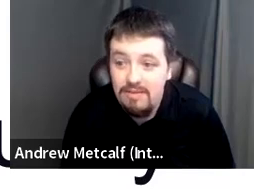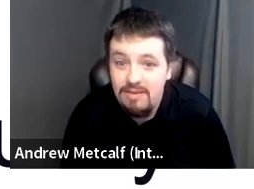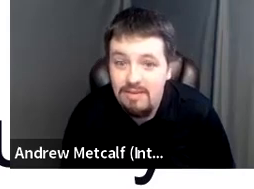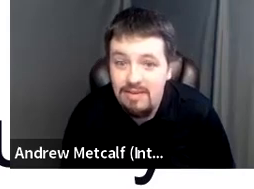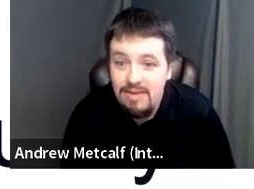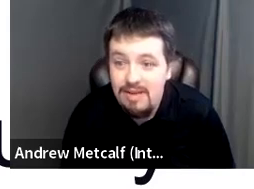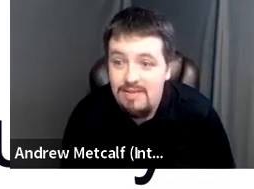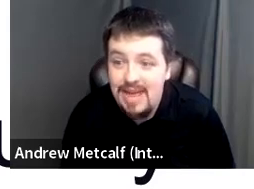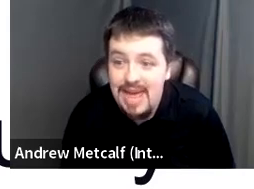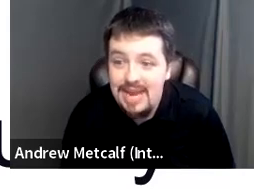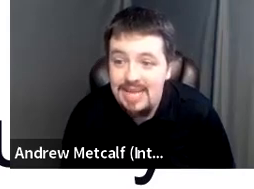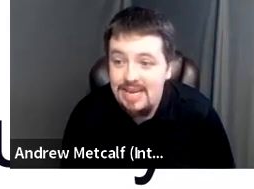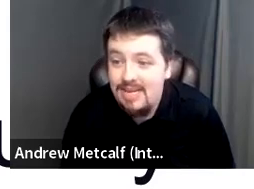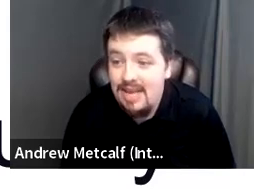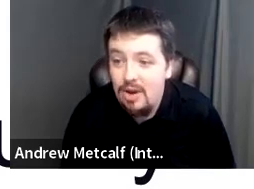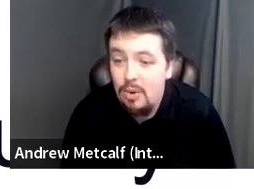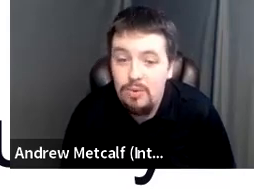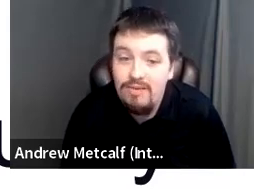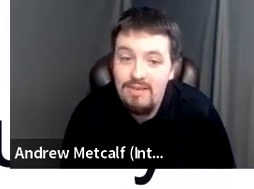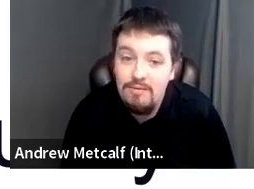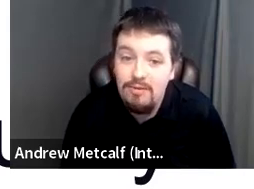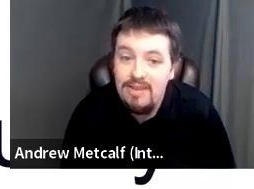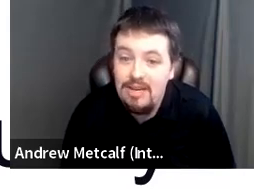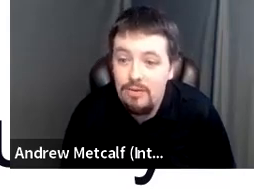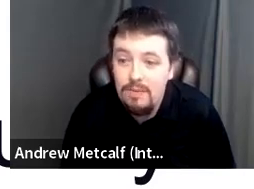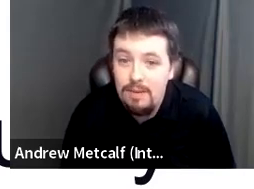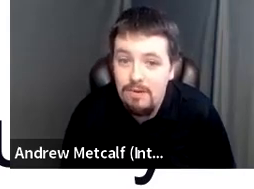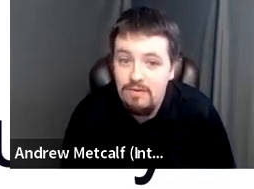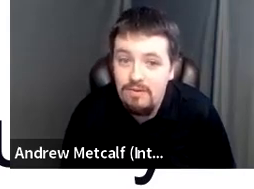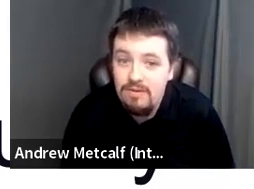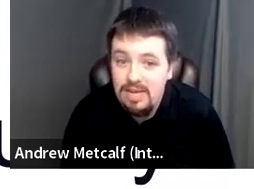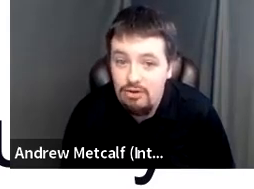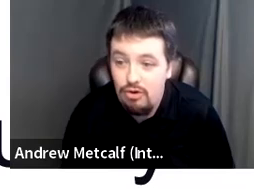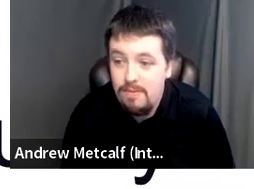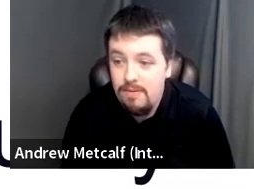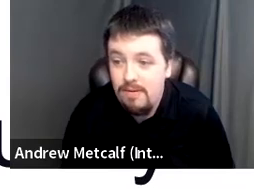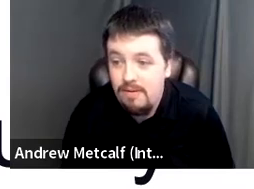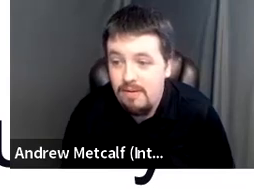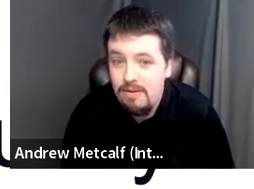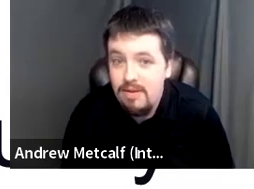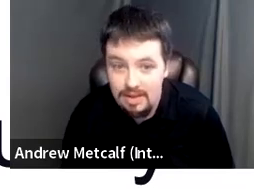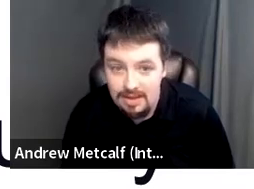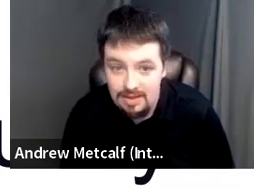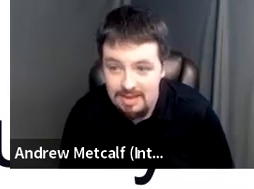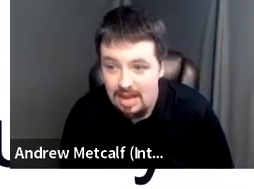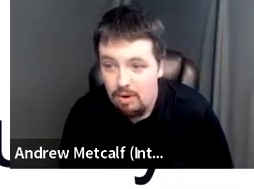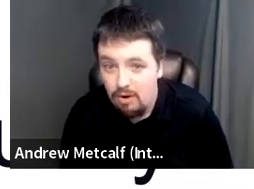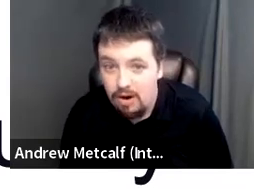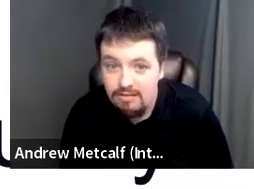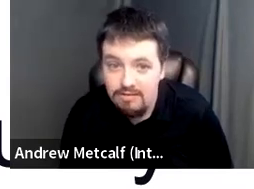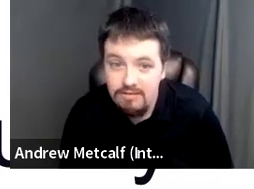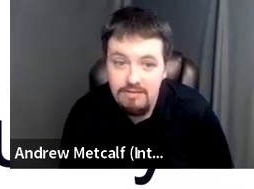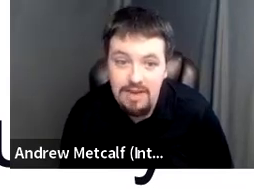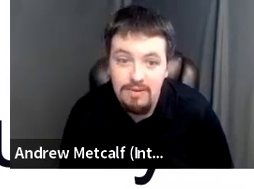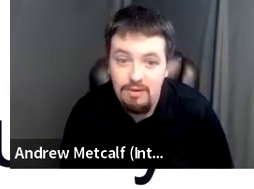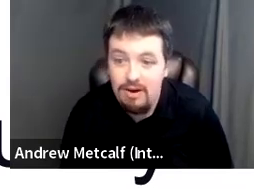themselves. They edited and owned several city newspapers in Europe. They became